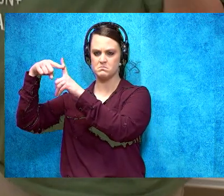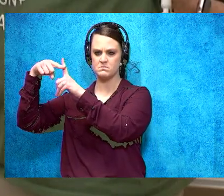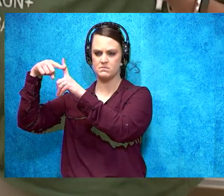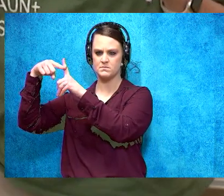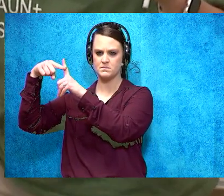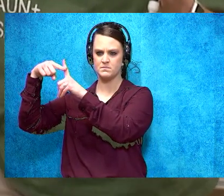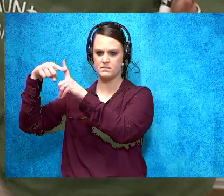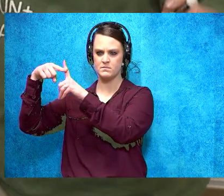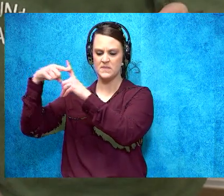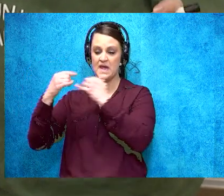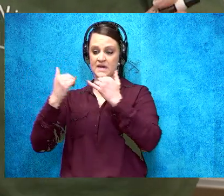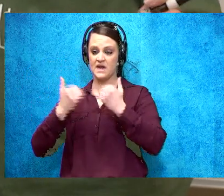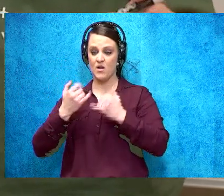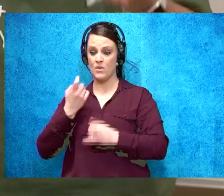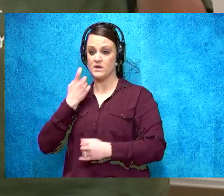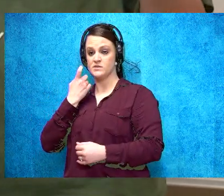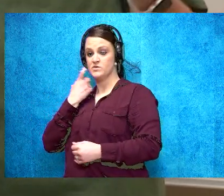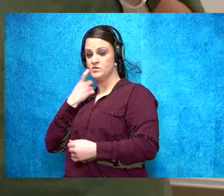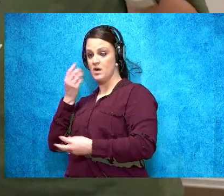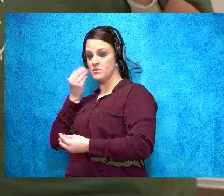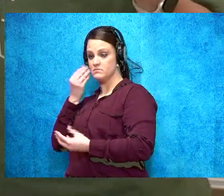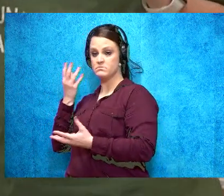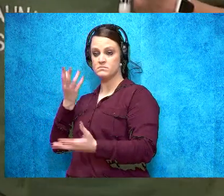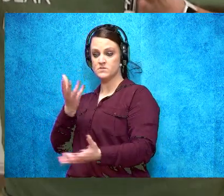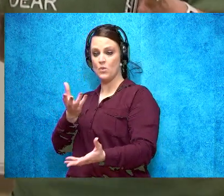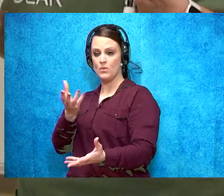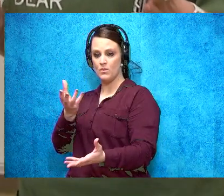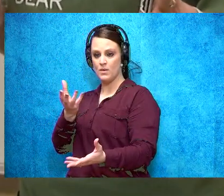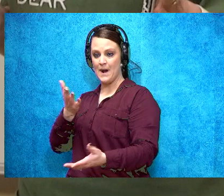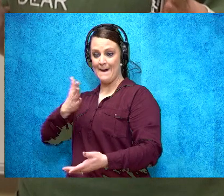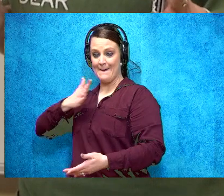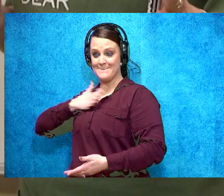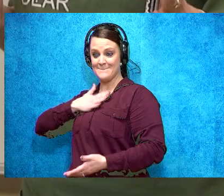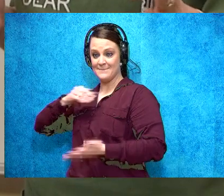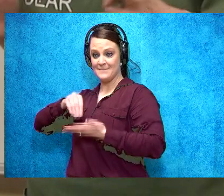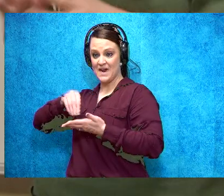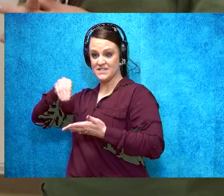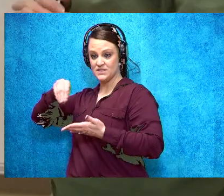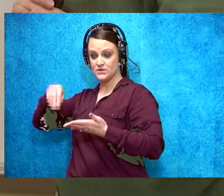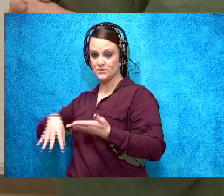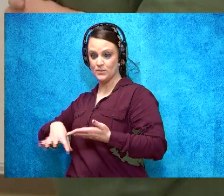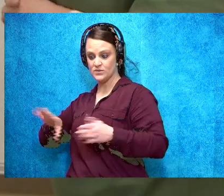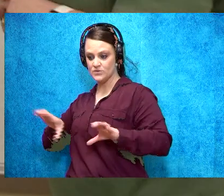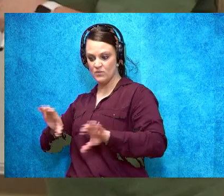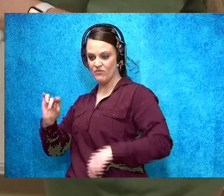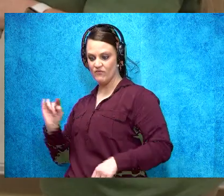Now, based on what I just told you, what do you think my students wanted to do first?